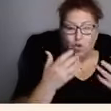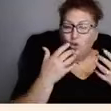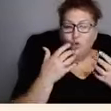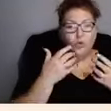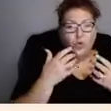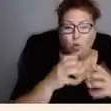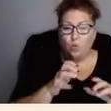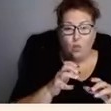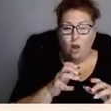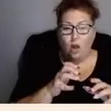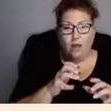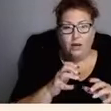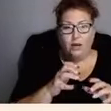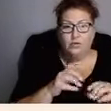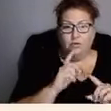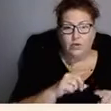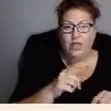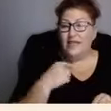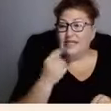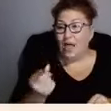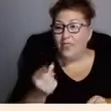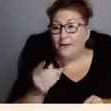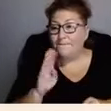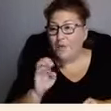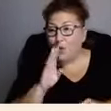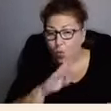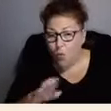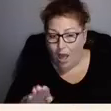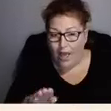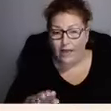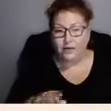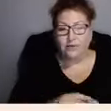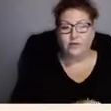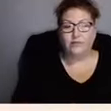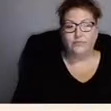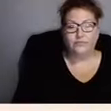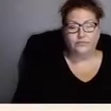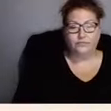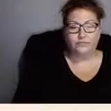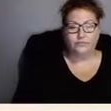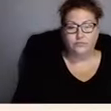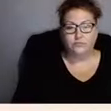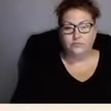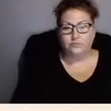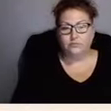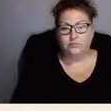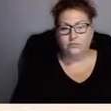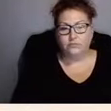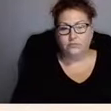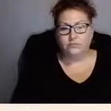quiet and not report to authorities, and the cycle keeps going on.